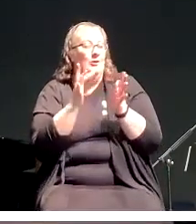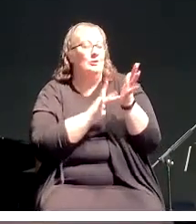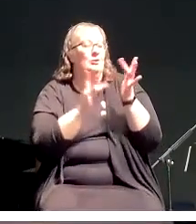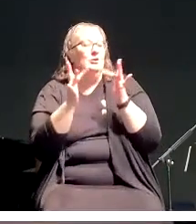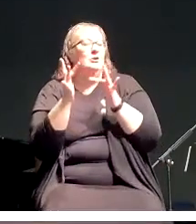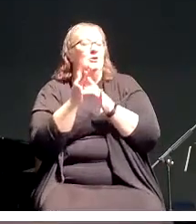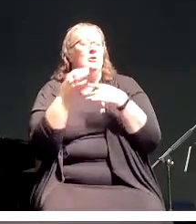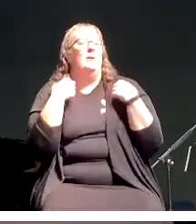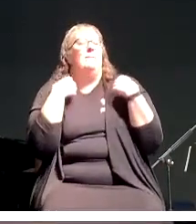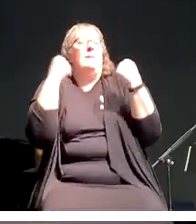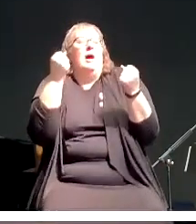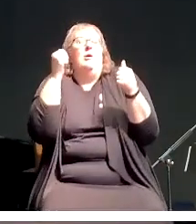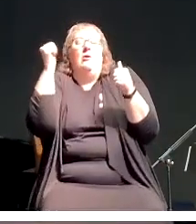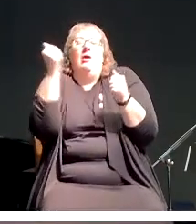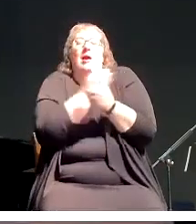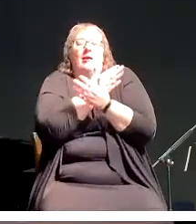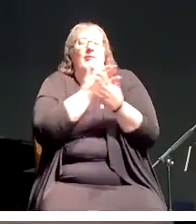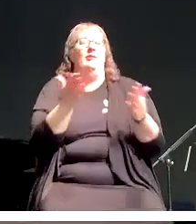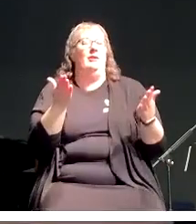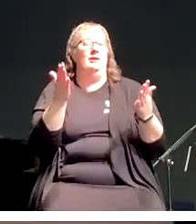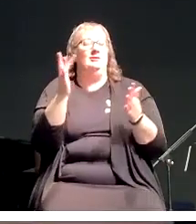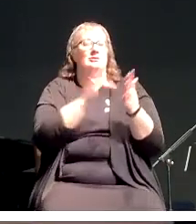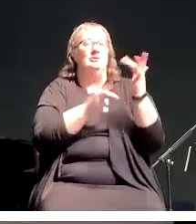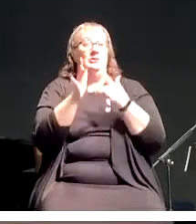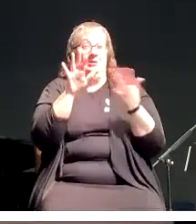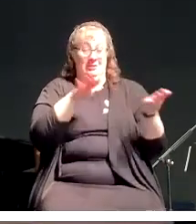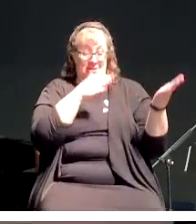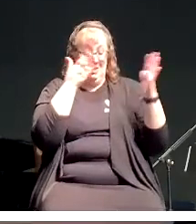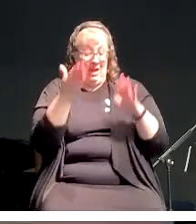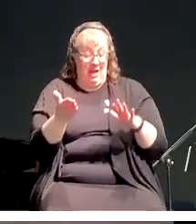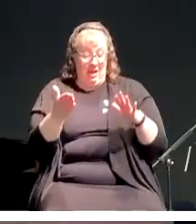power over everything. Jesus did die